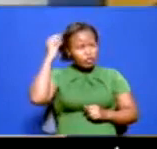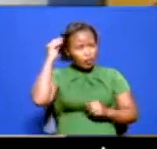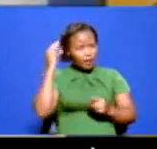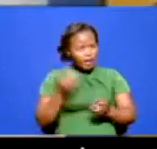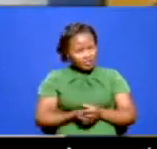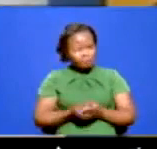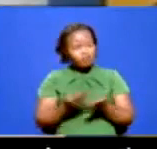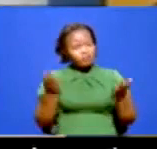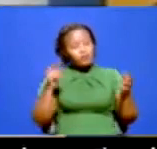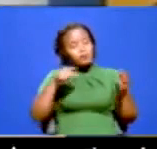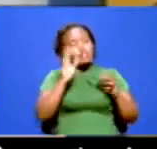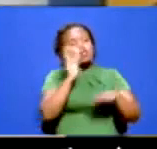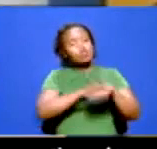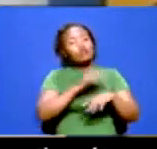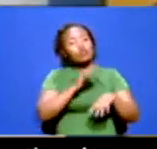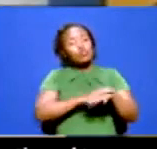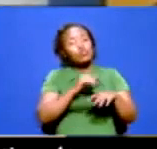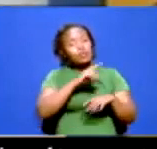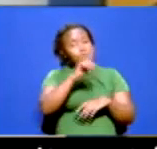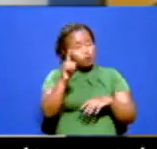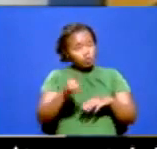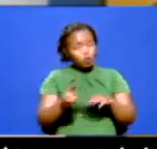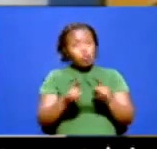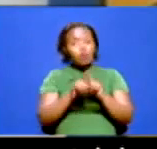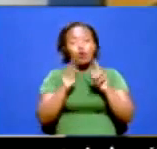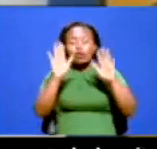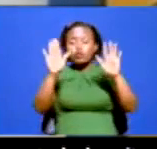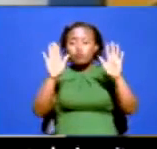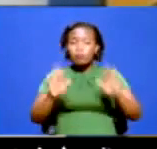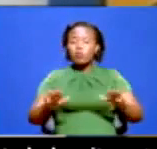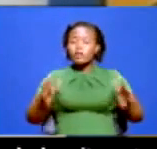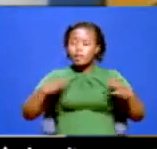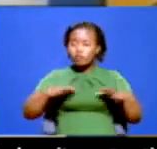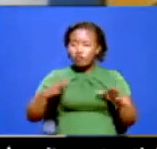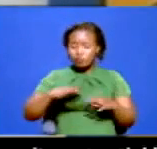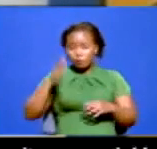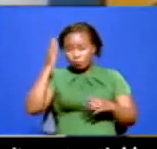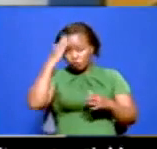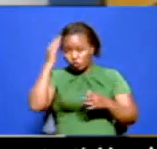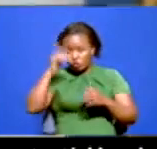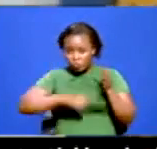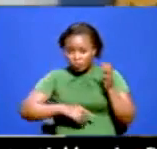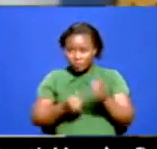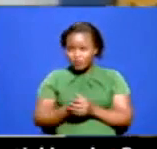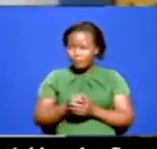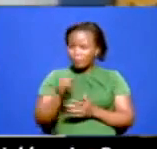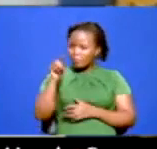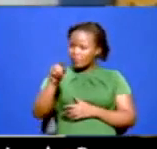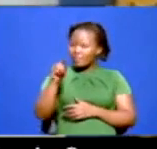question, and I think it's important for Kenyans to also know that this was one of the worst